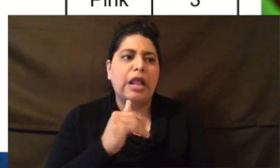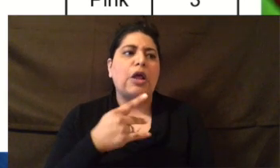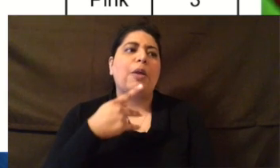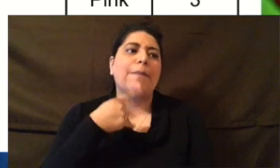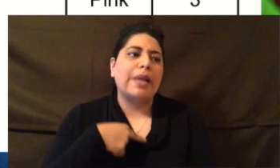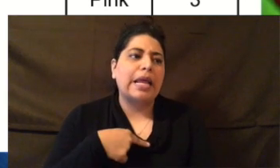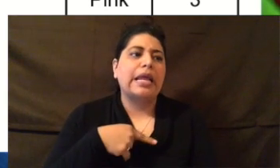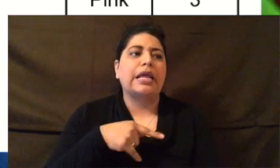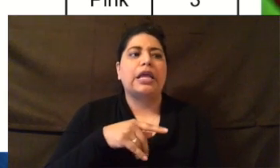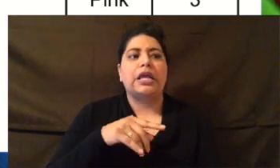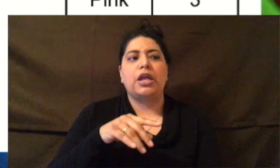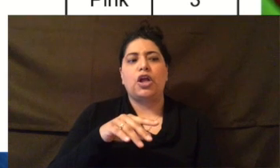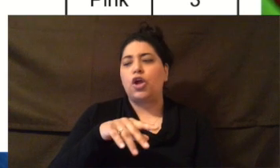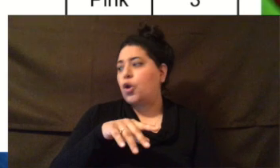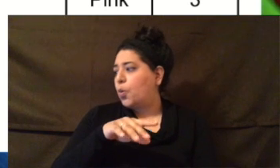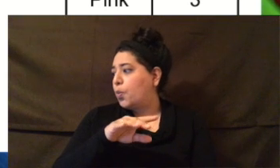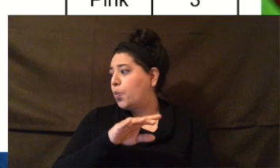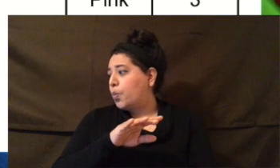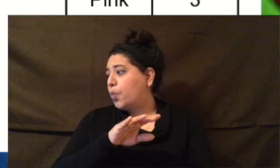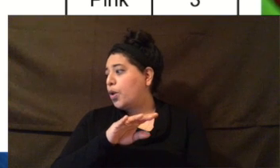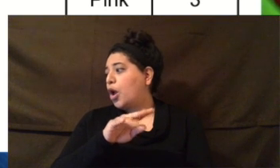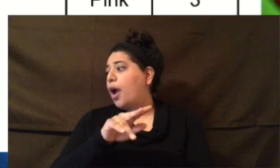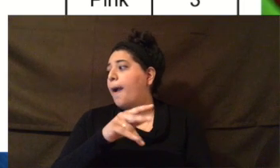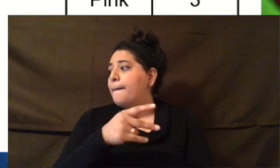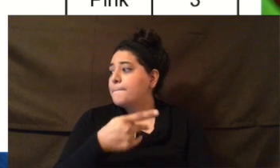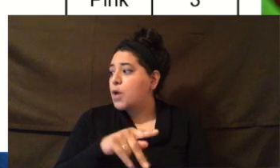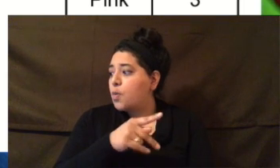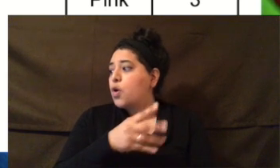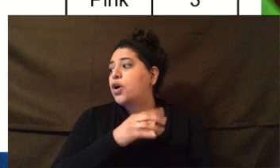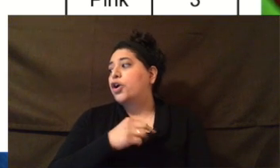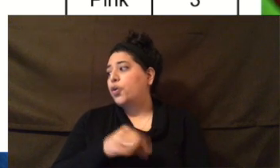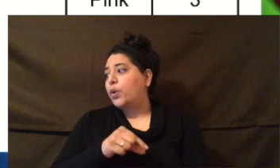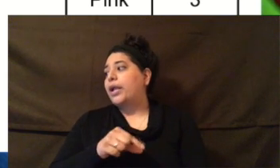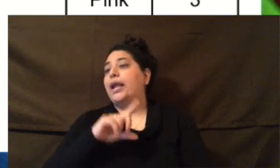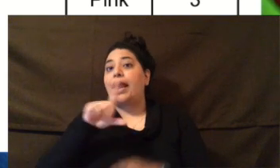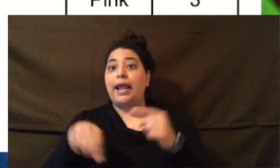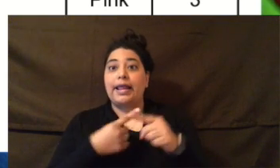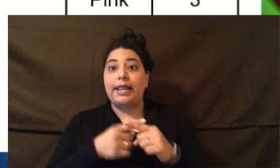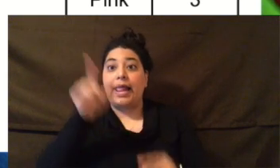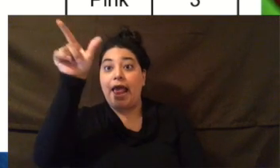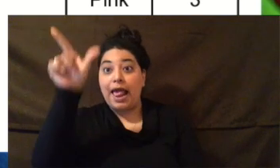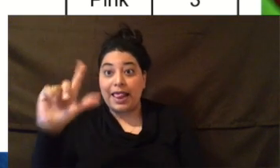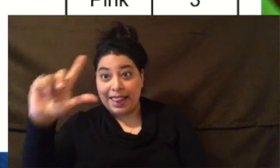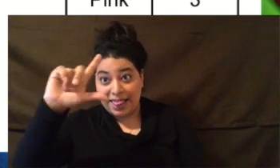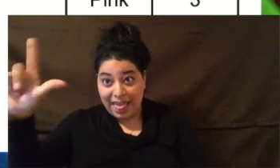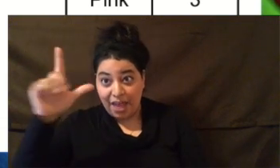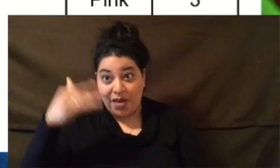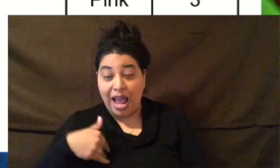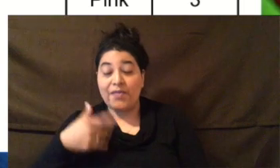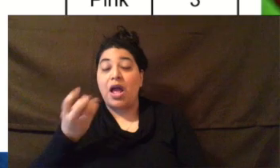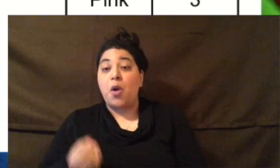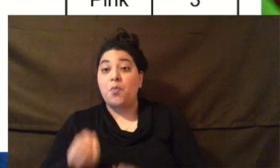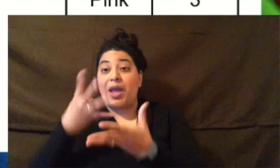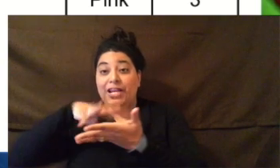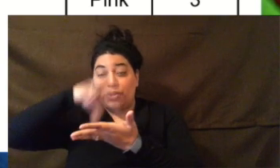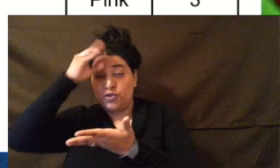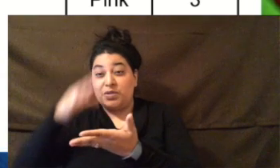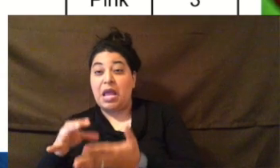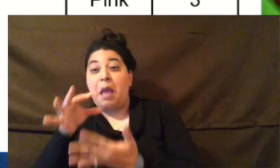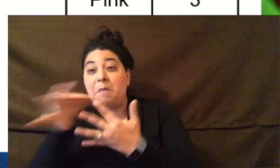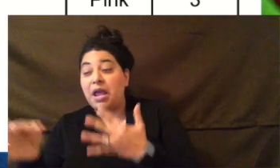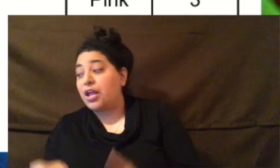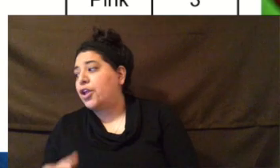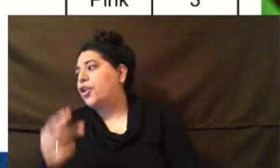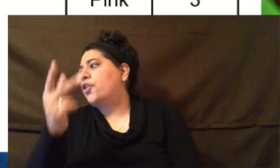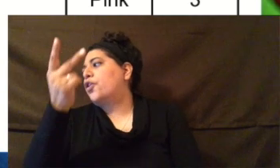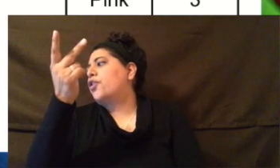pink, purple, and green. And on the right side, we have the amount of students who pick that color. So 13